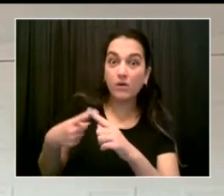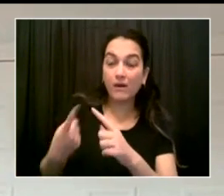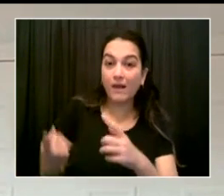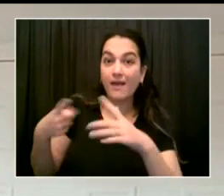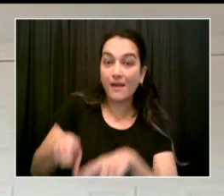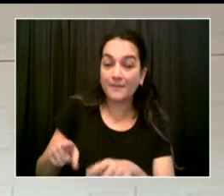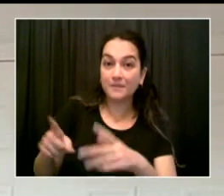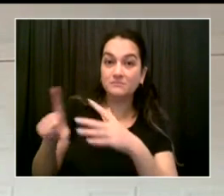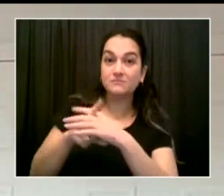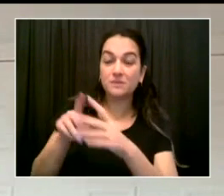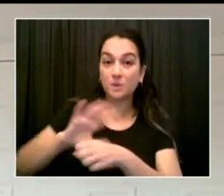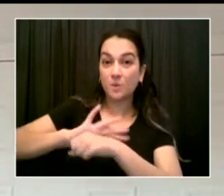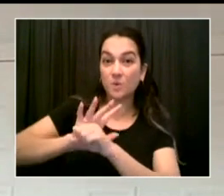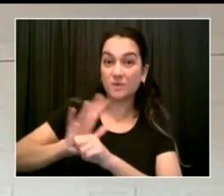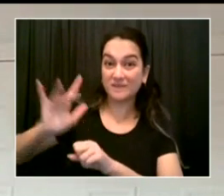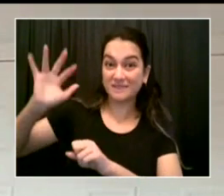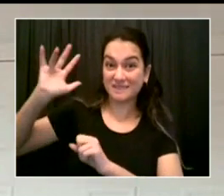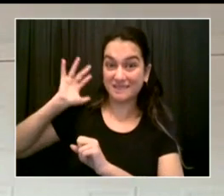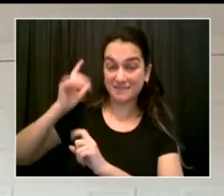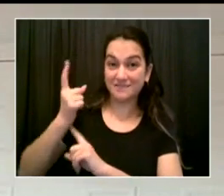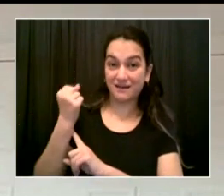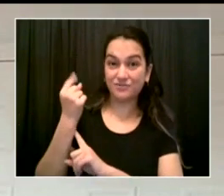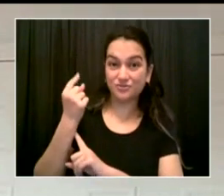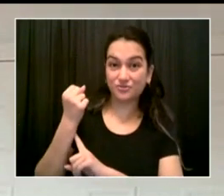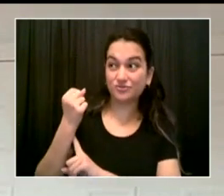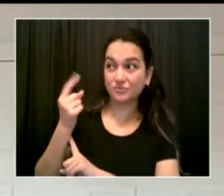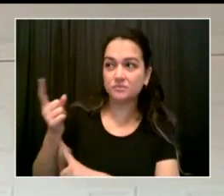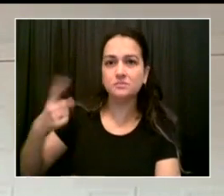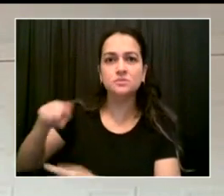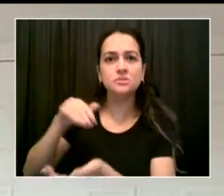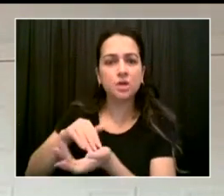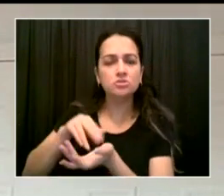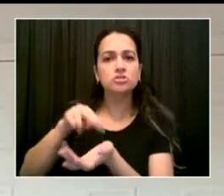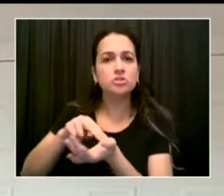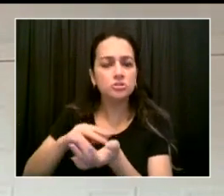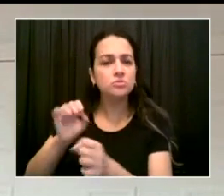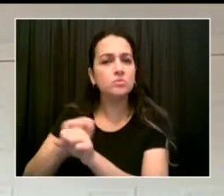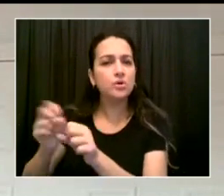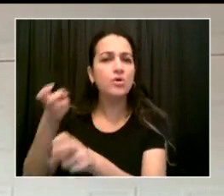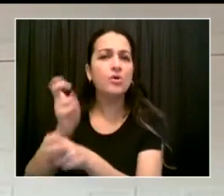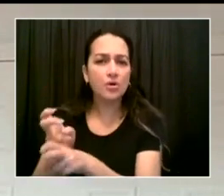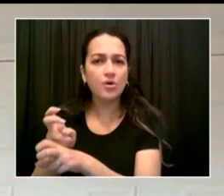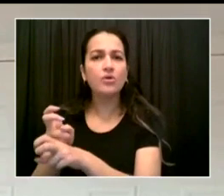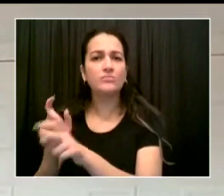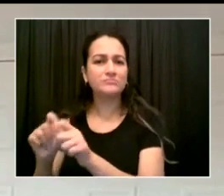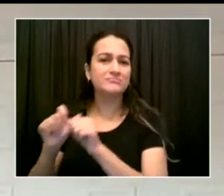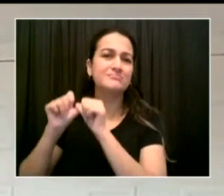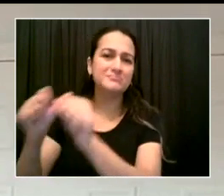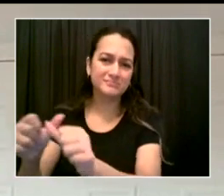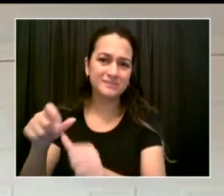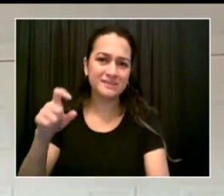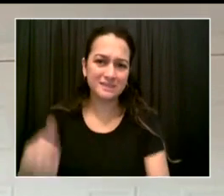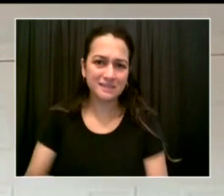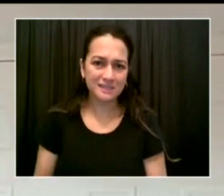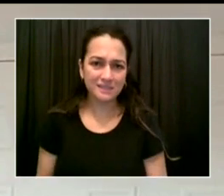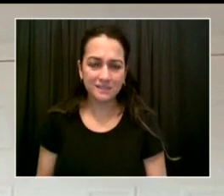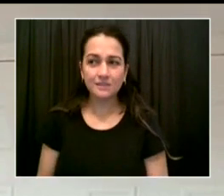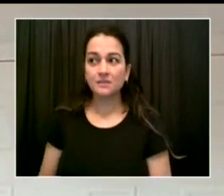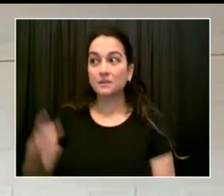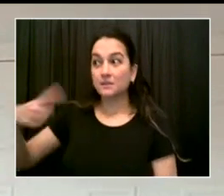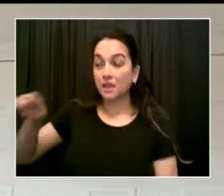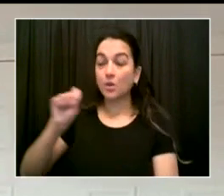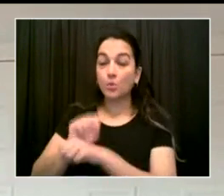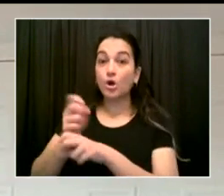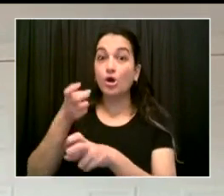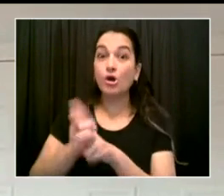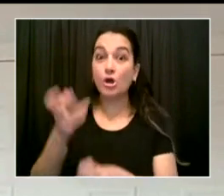support this decision to require vaccinations or weekly testing for our city's healthcare workforce. Our hospitals and